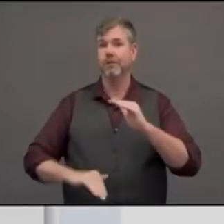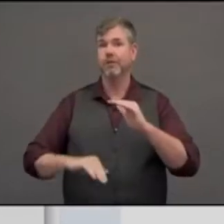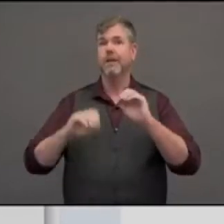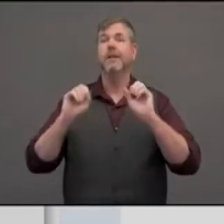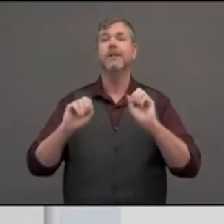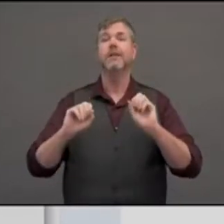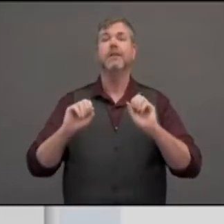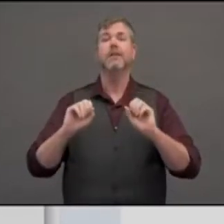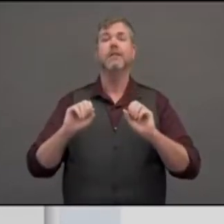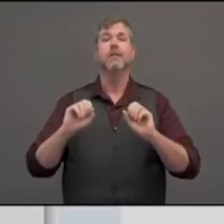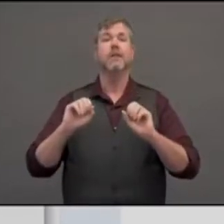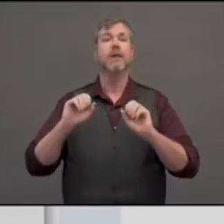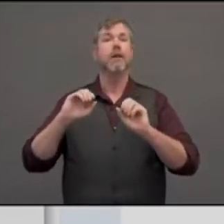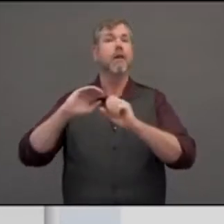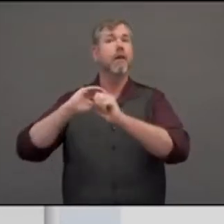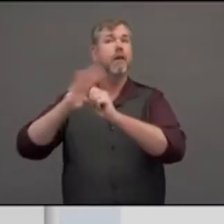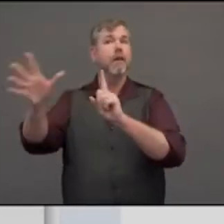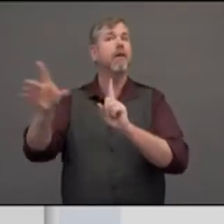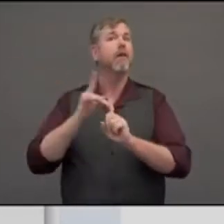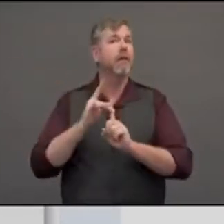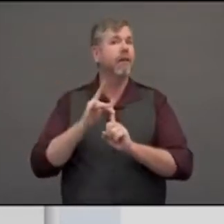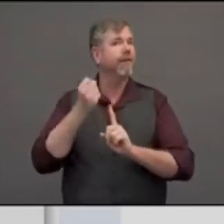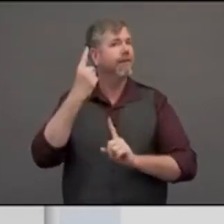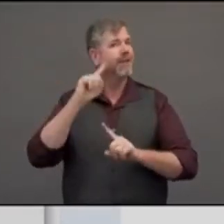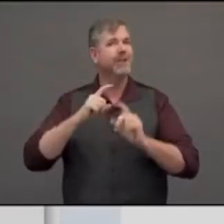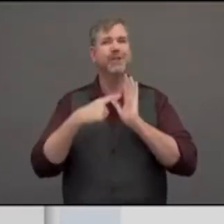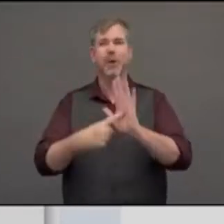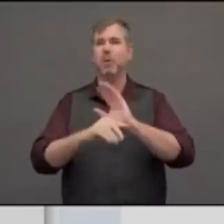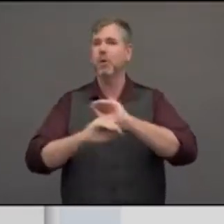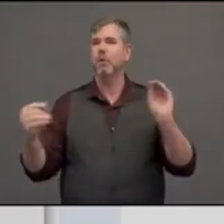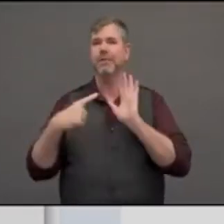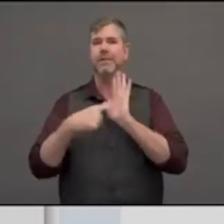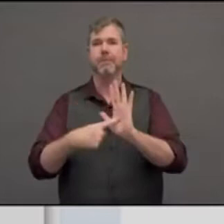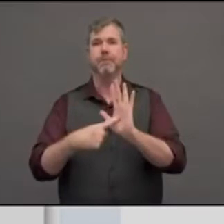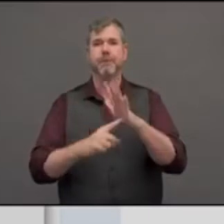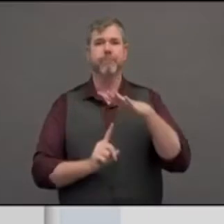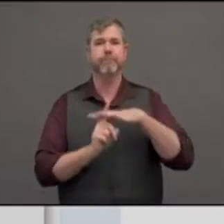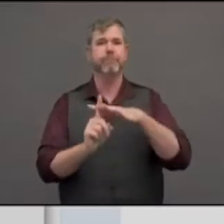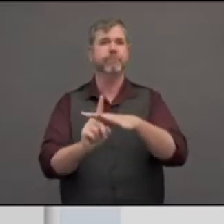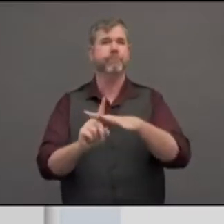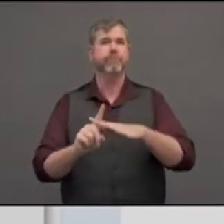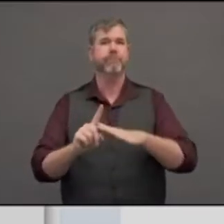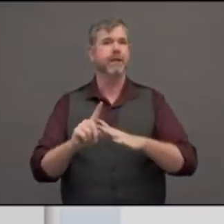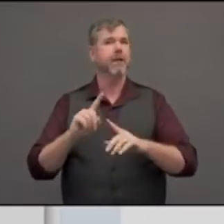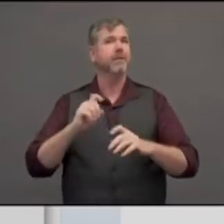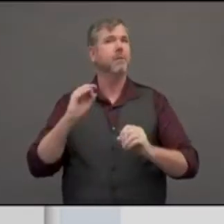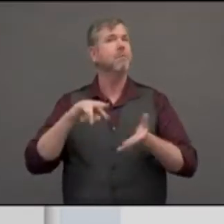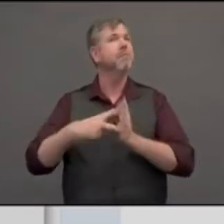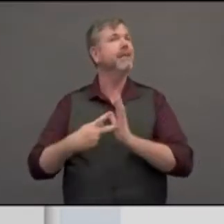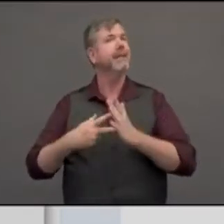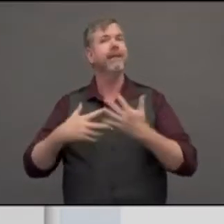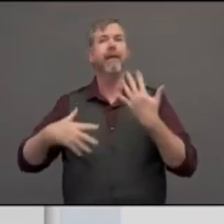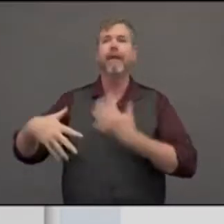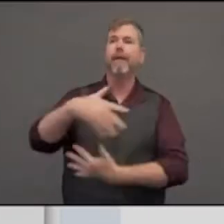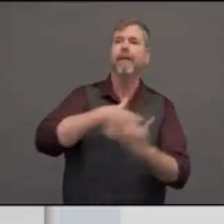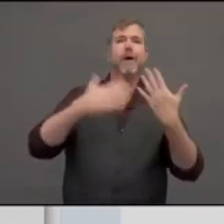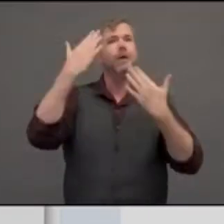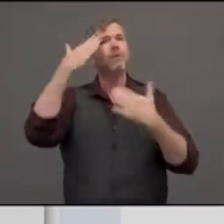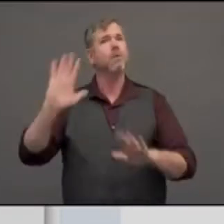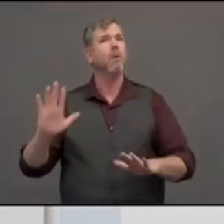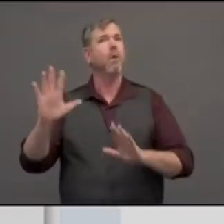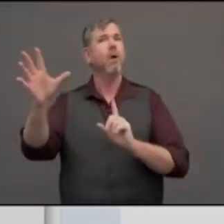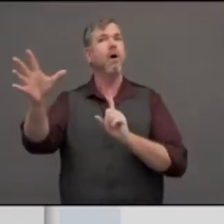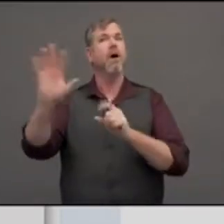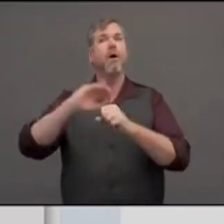pass it along to someone who is older and they pass away from the virus. Of course, we don't tell you all of